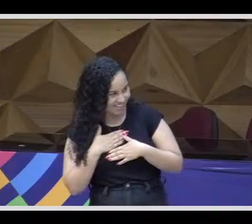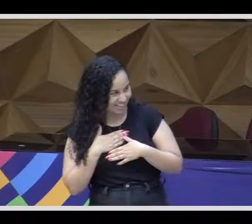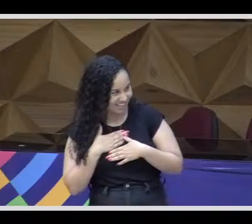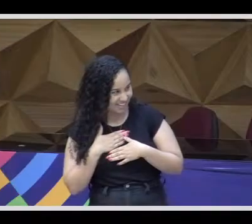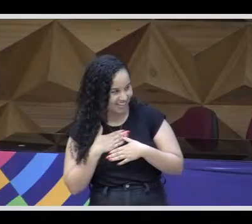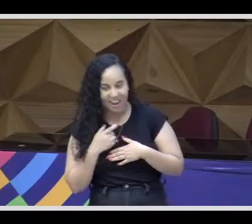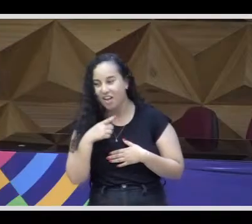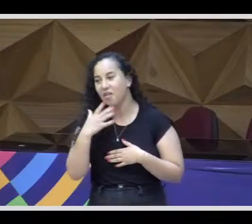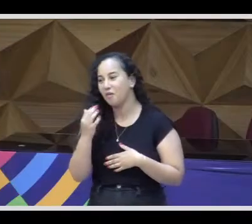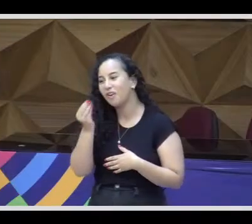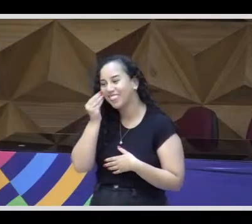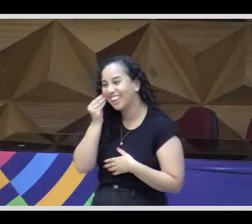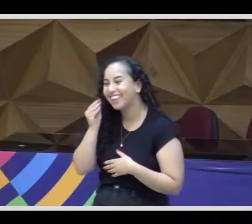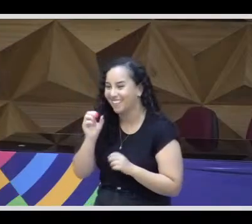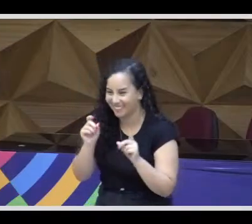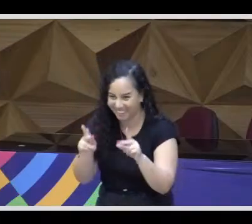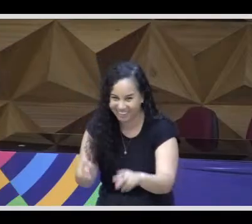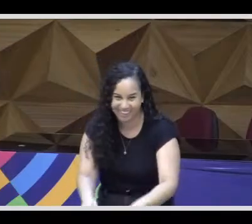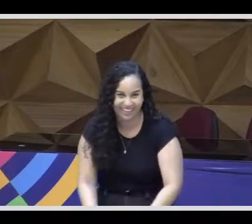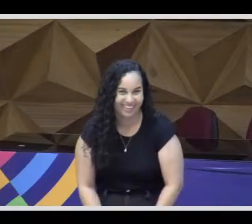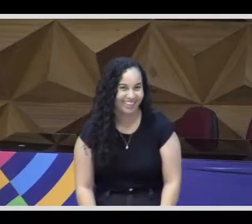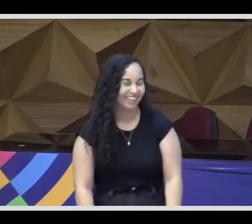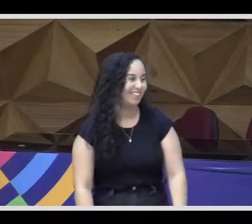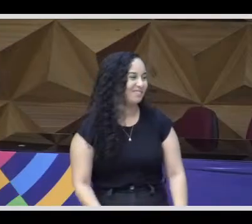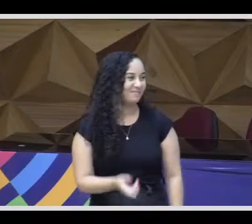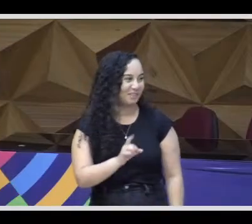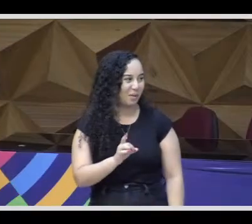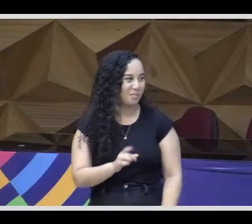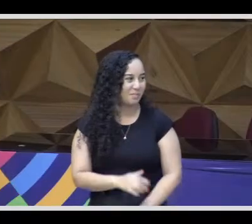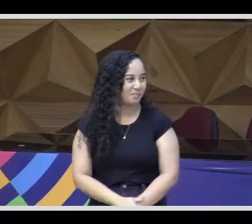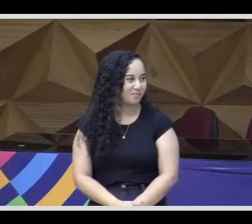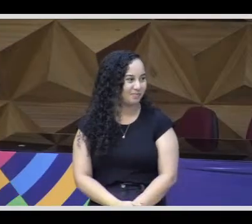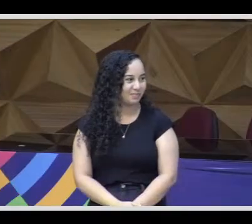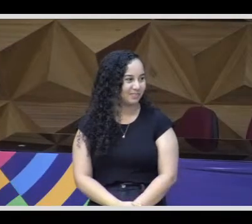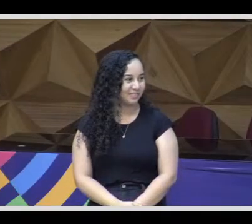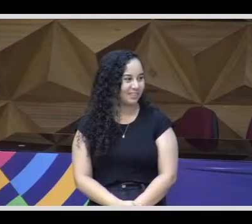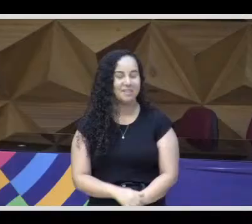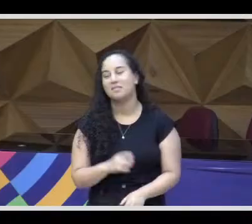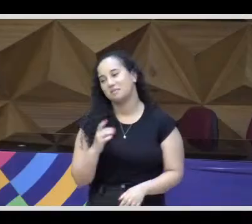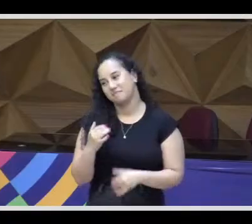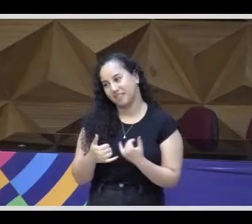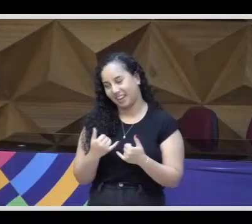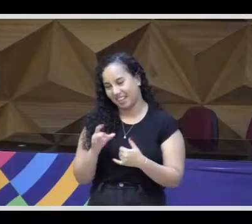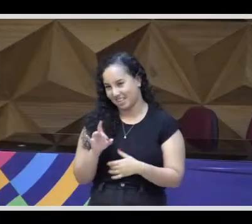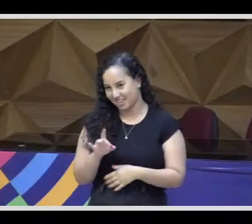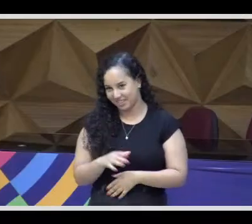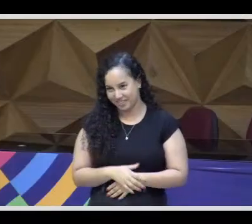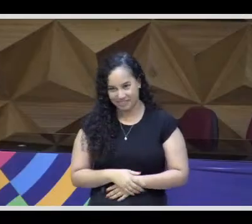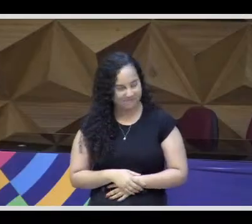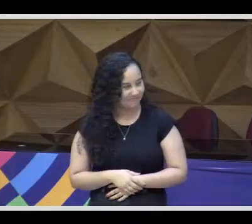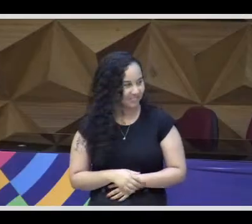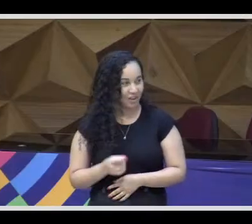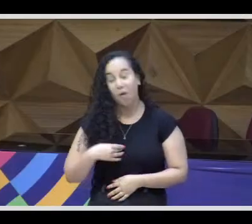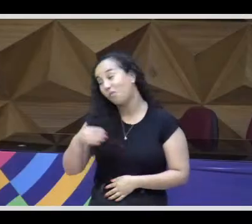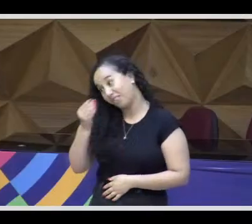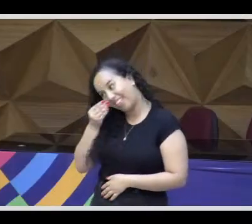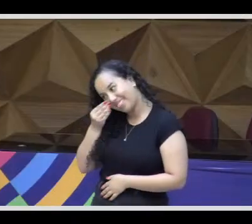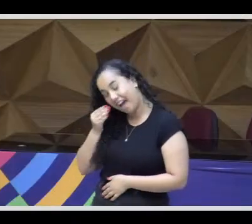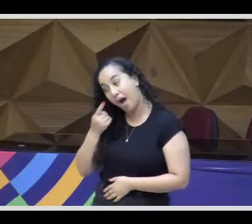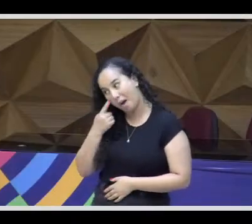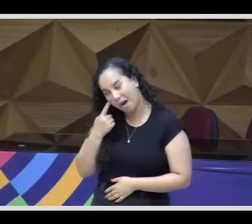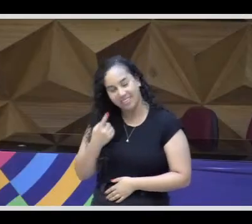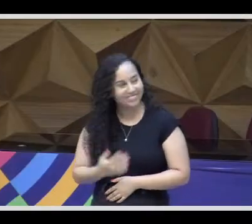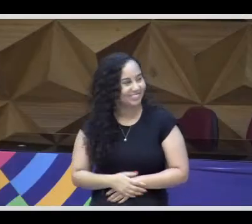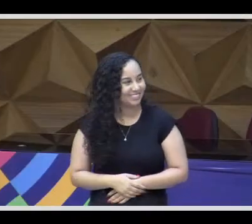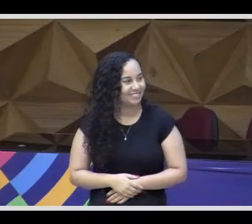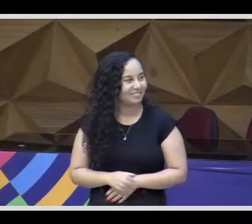I tried. Okay. That didn't work. No? Didn't work. It's a pity. I'm sorry. I tried. Of